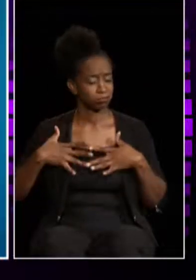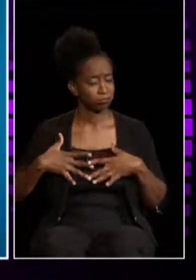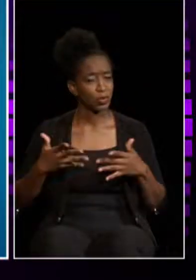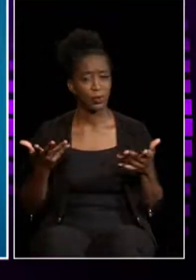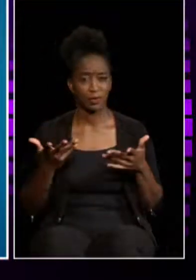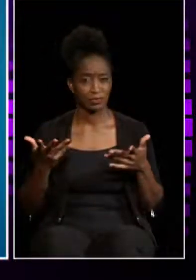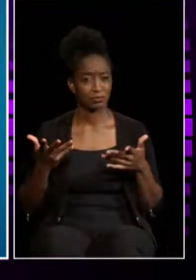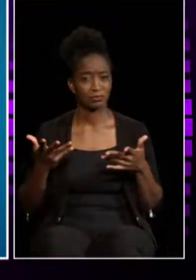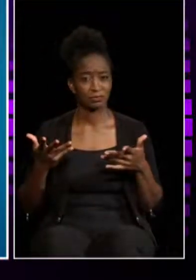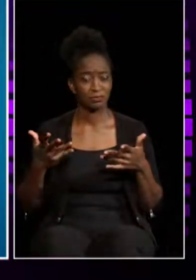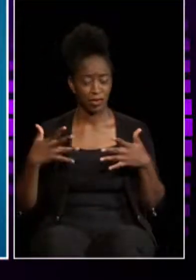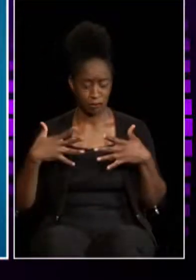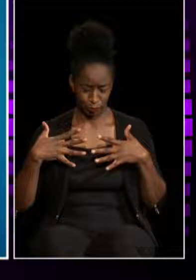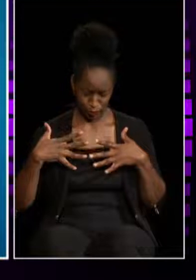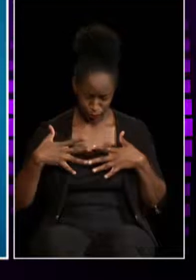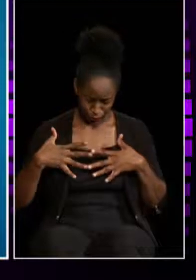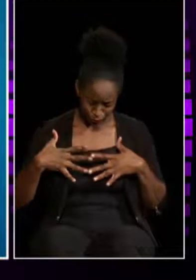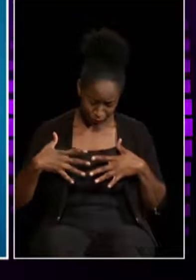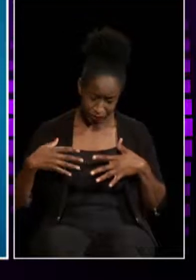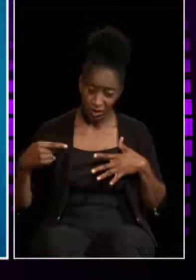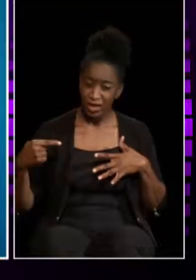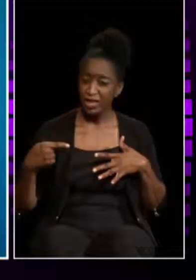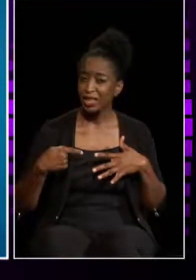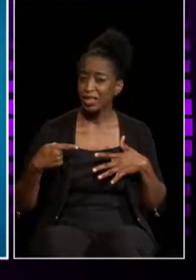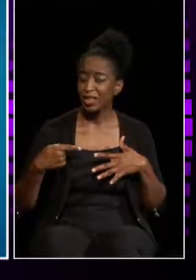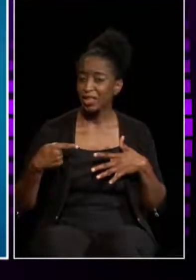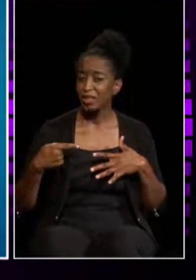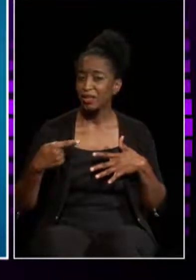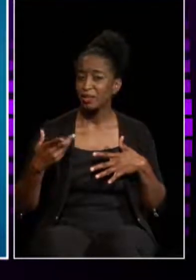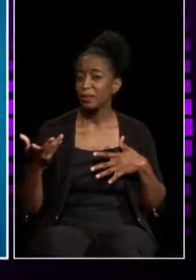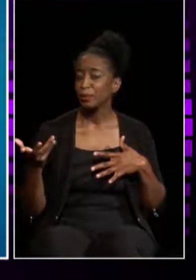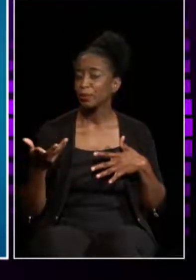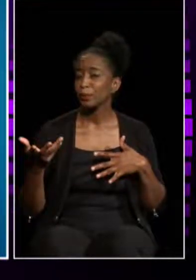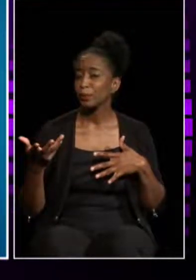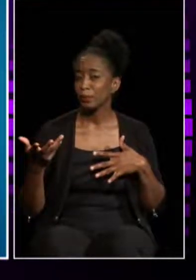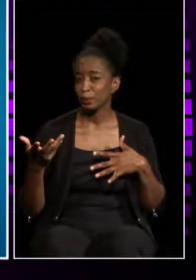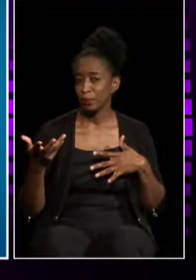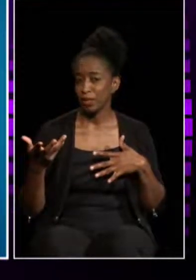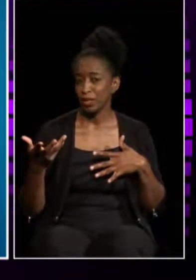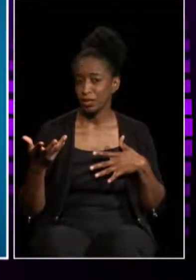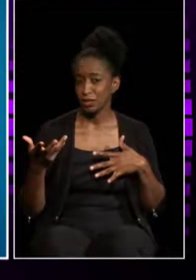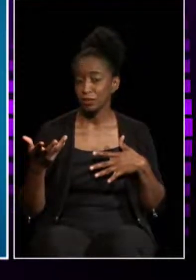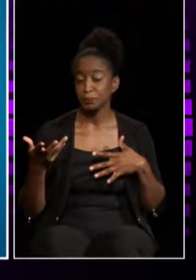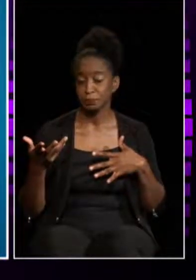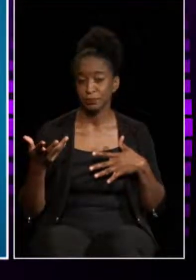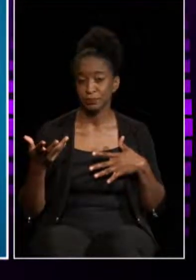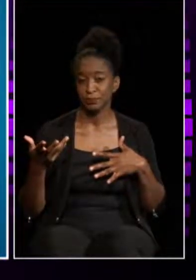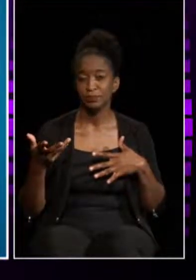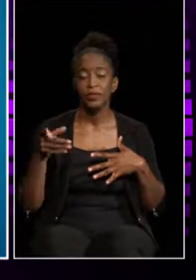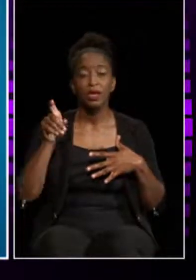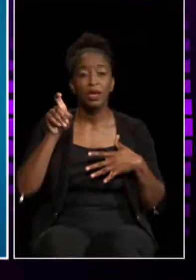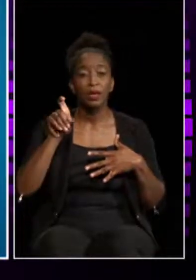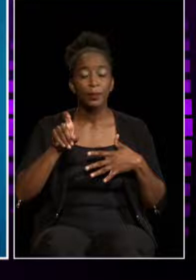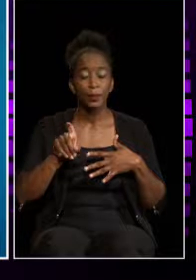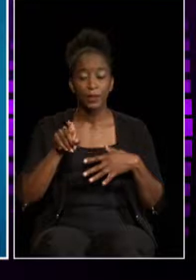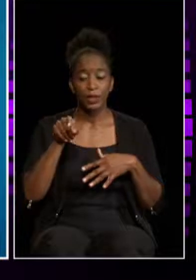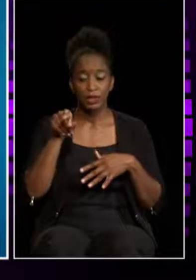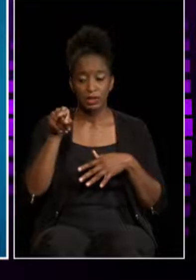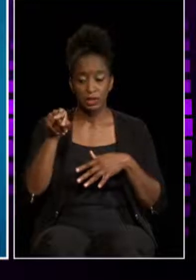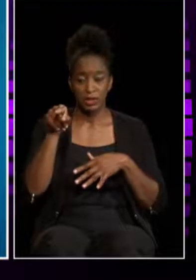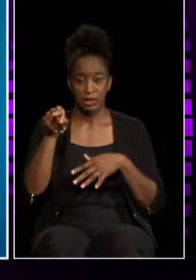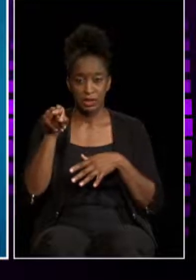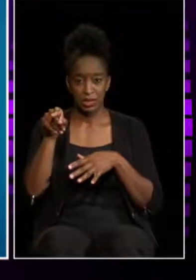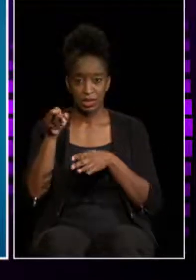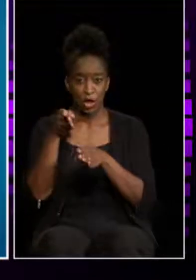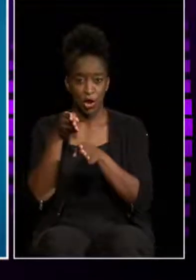clinical, well, I should say a clinical diagnosis of the brain, because depression is a brain